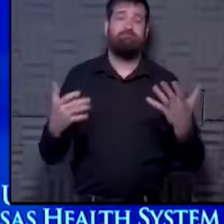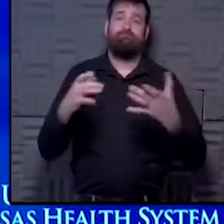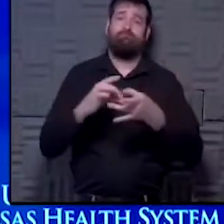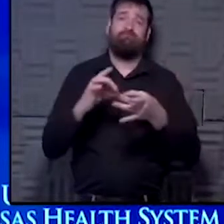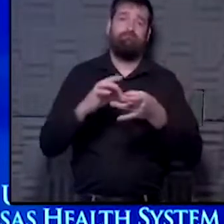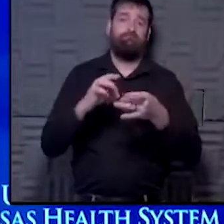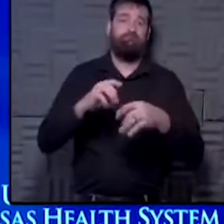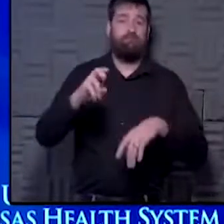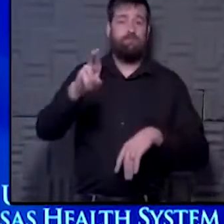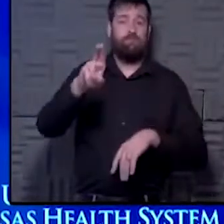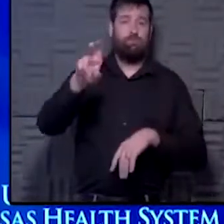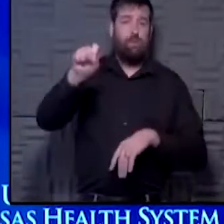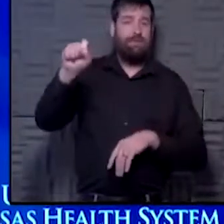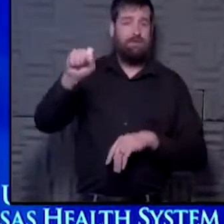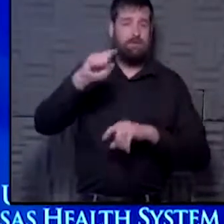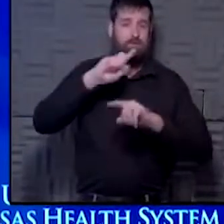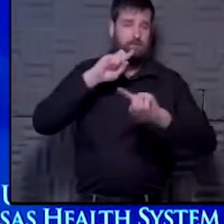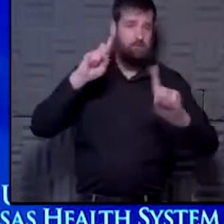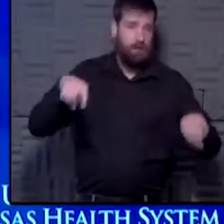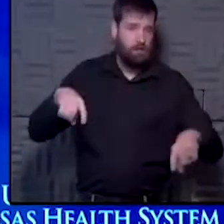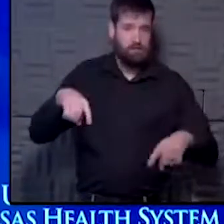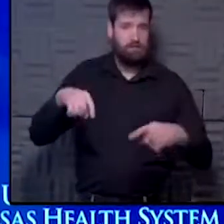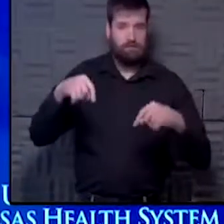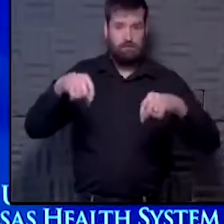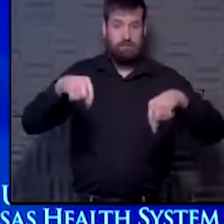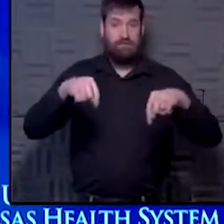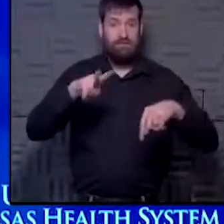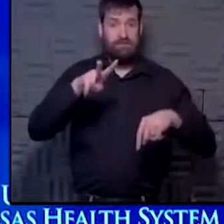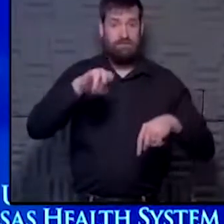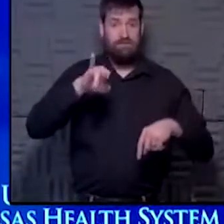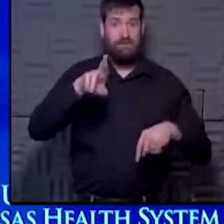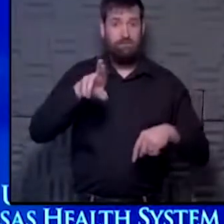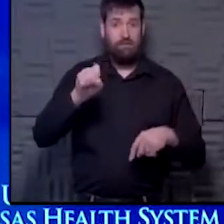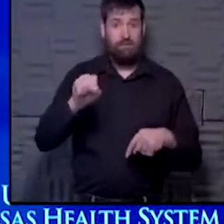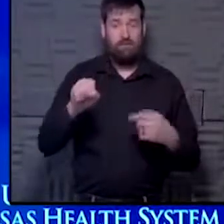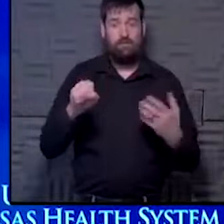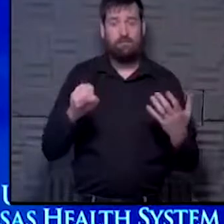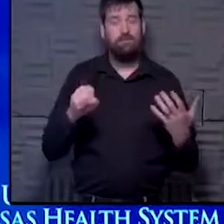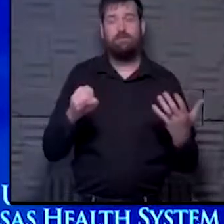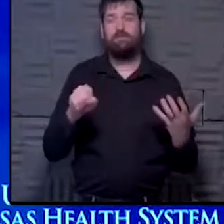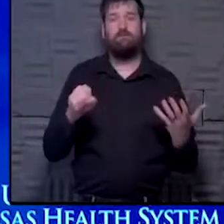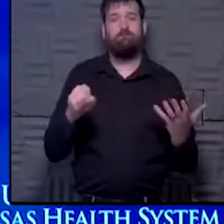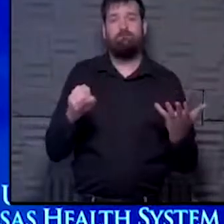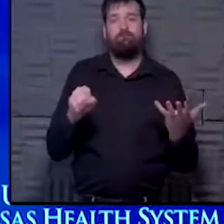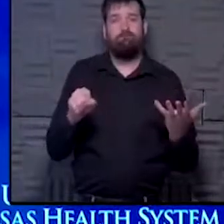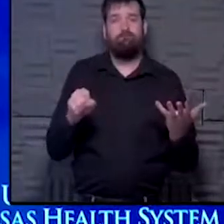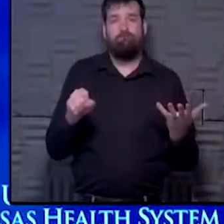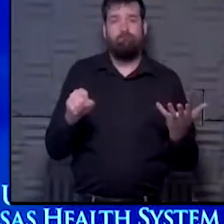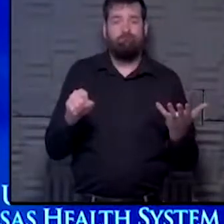the United States response to this virus has been so,